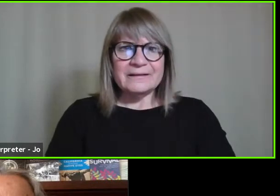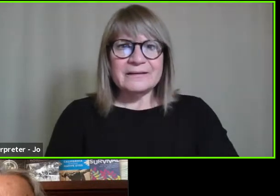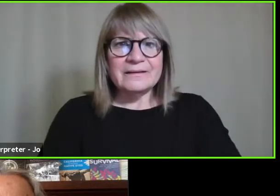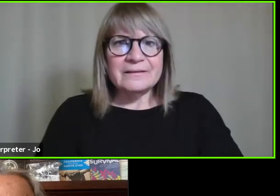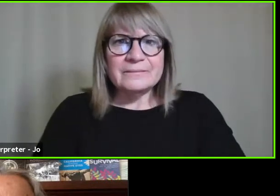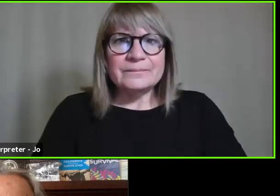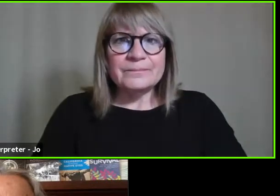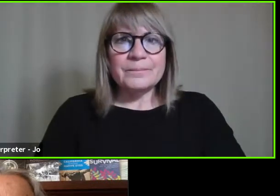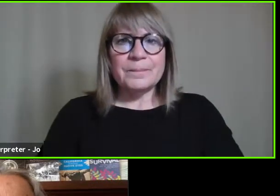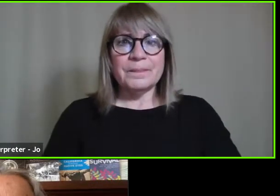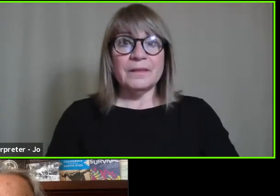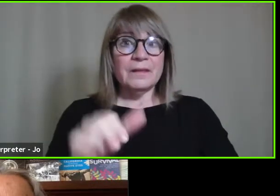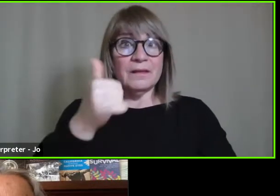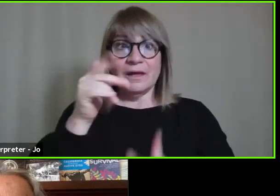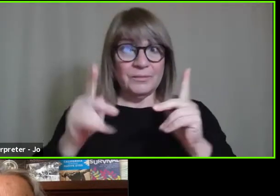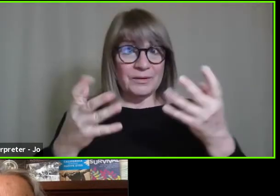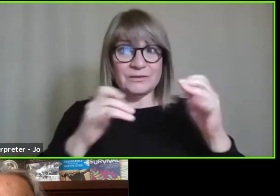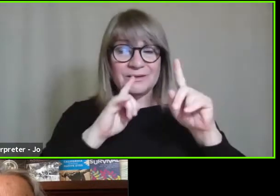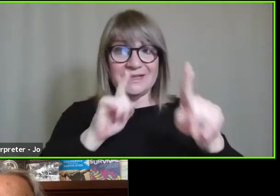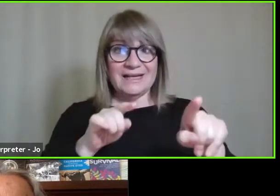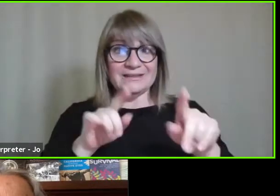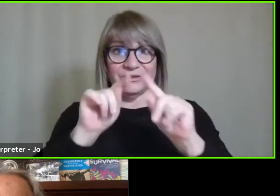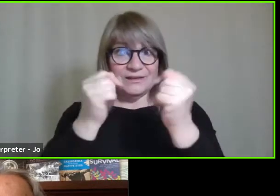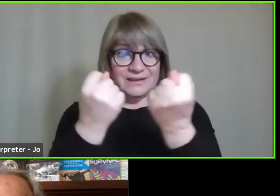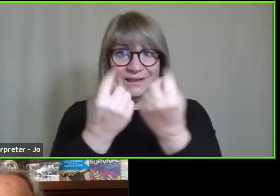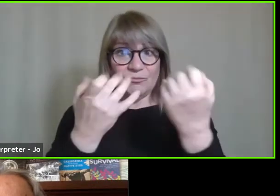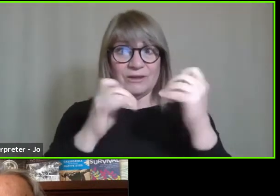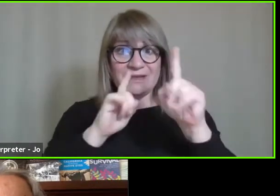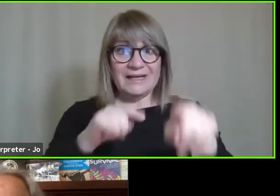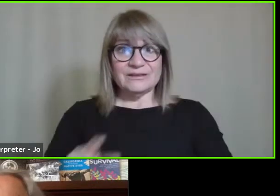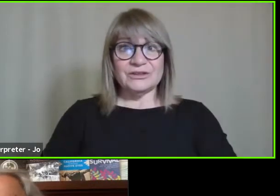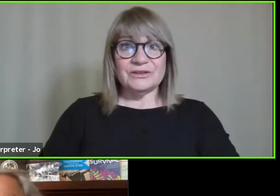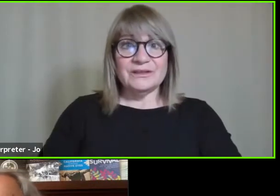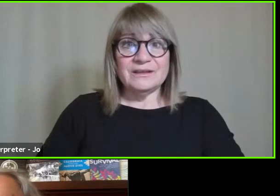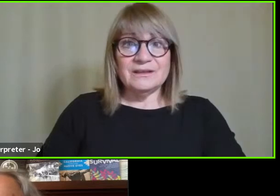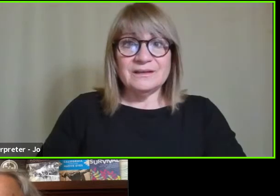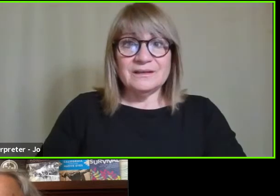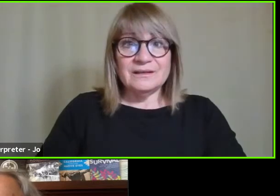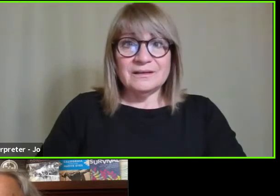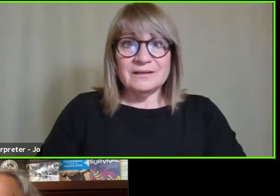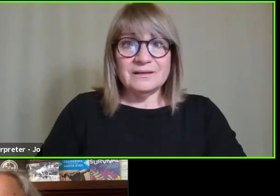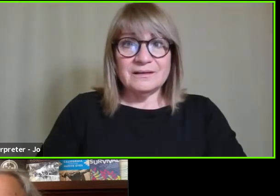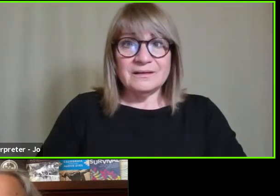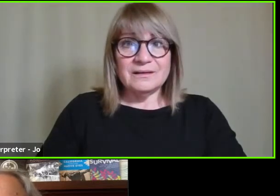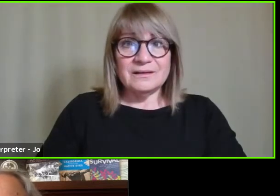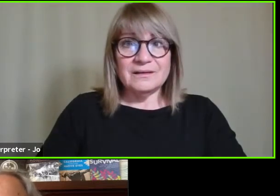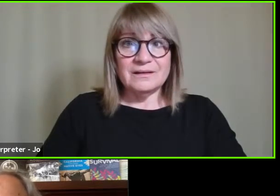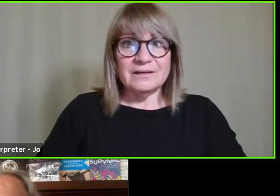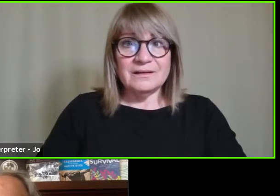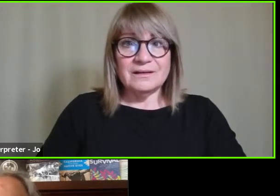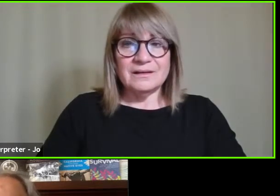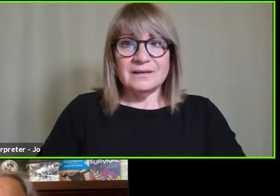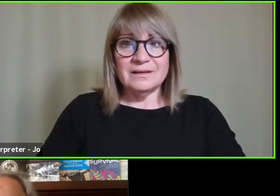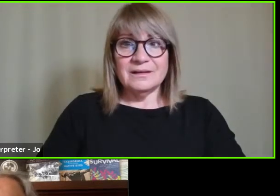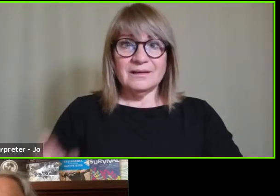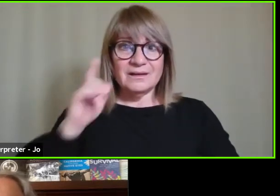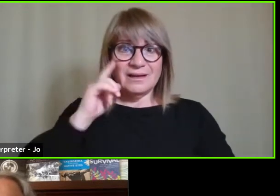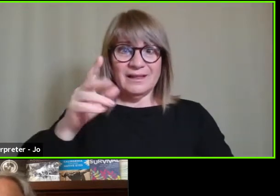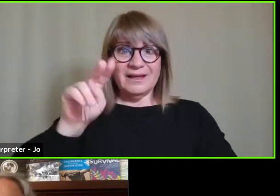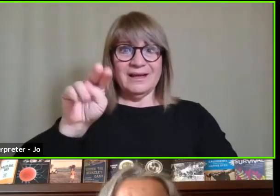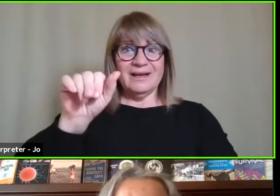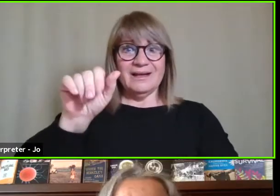does anyone else on the on our team want to take that one i think we might have lost natalie